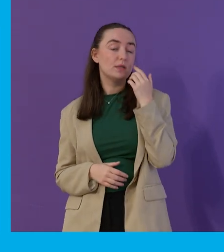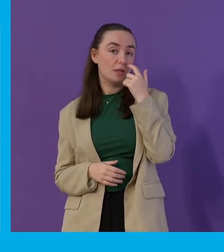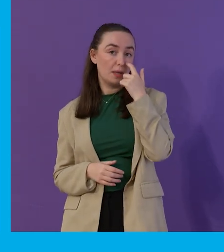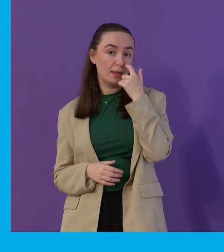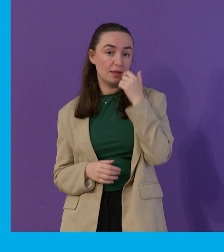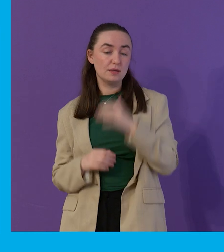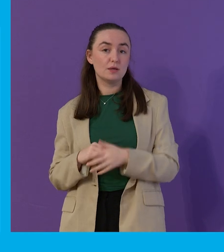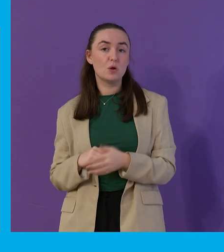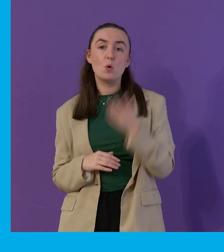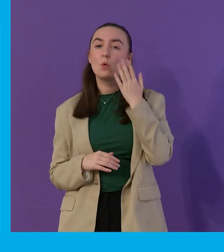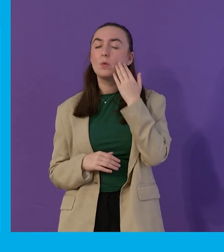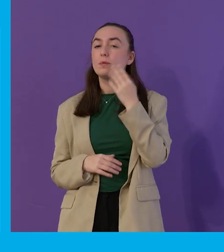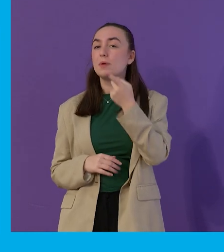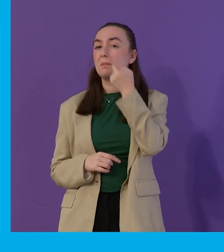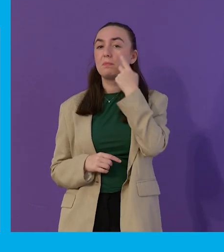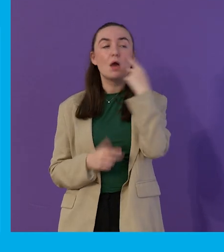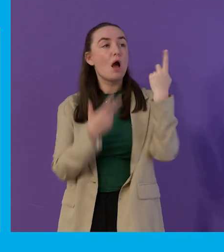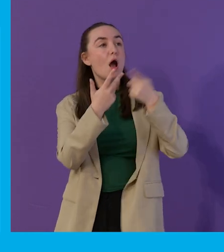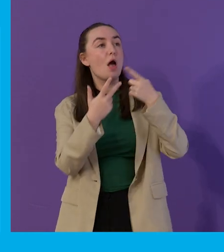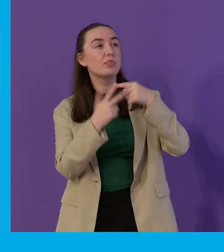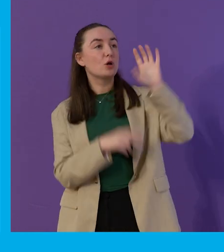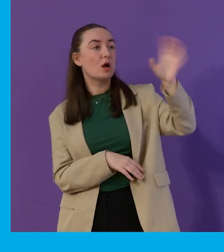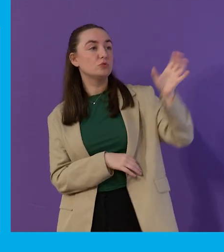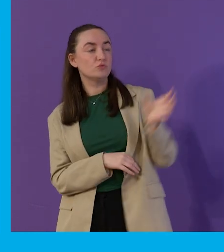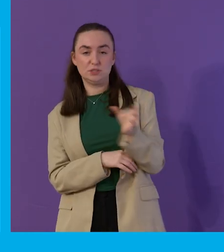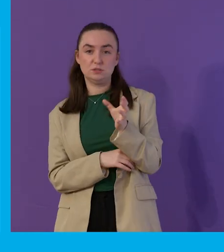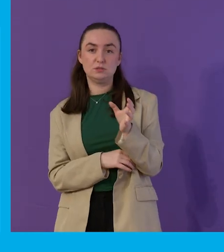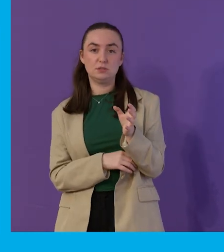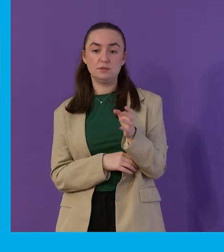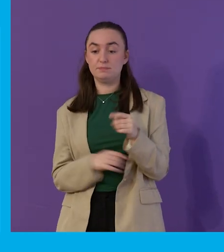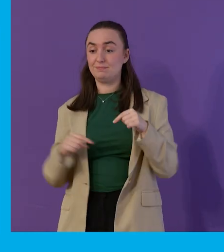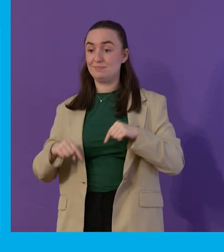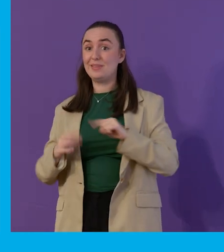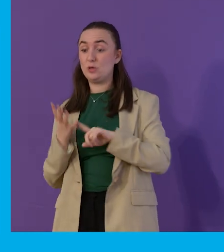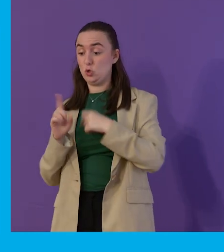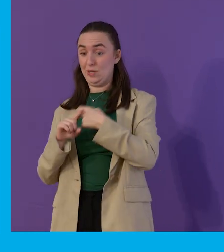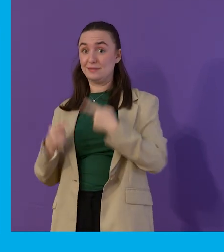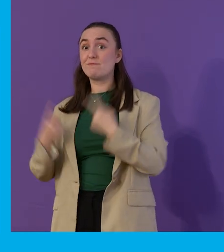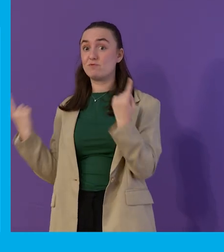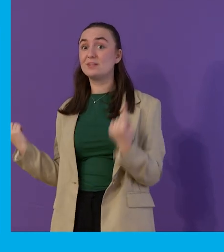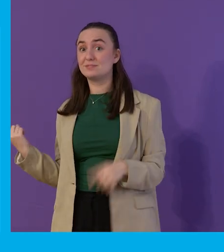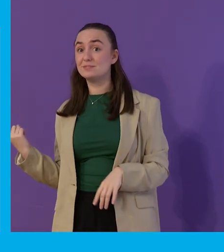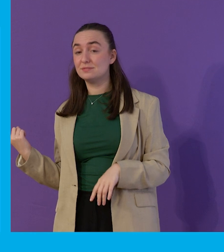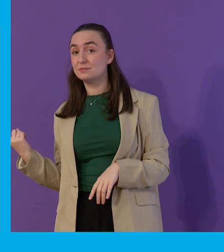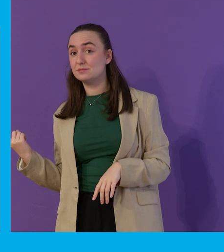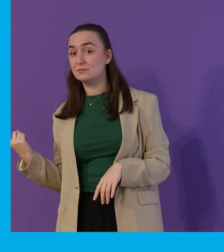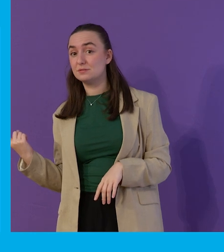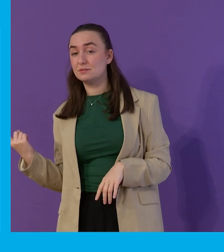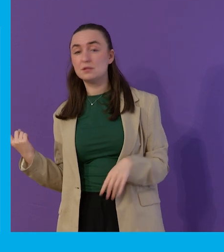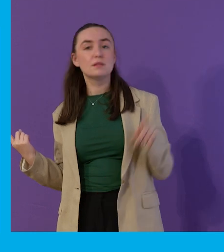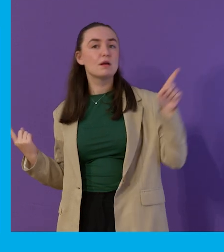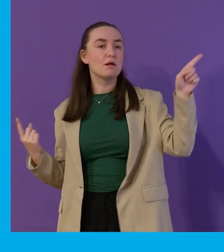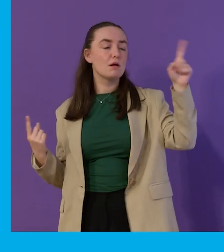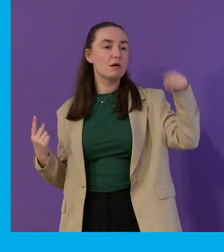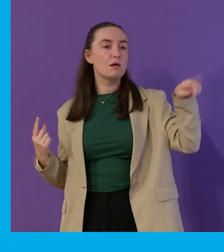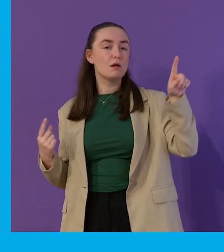other jurisdictions, other countries, is that the UK is an outlier in that in nearly everywhere else, local government has